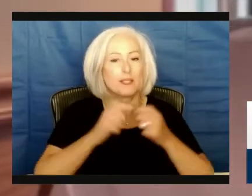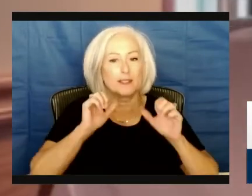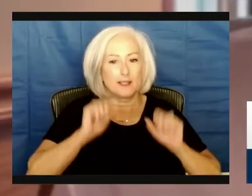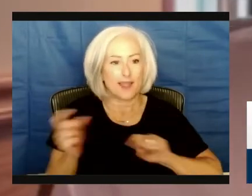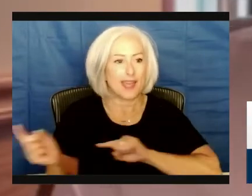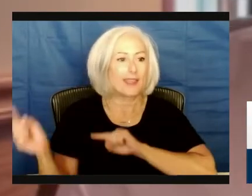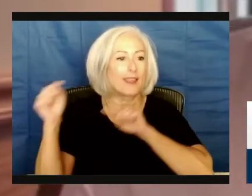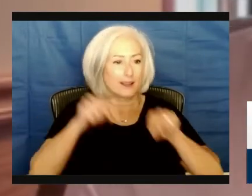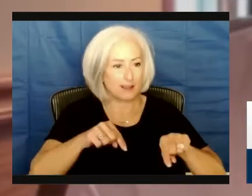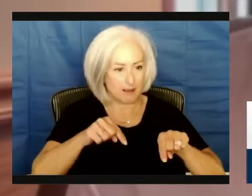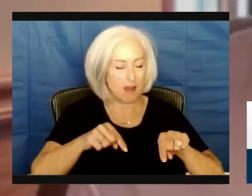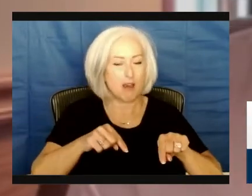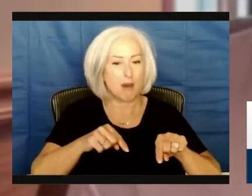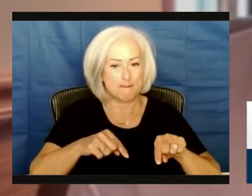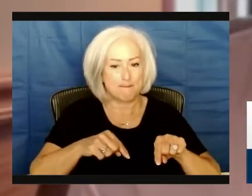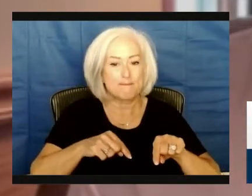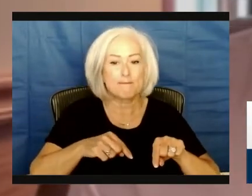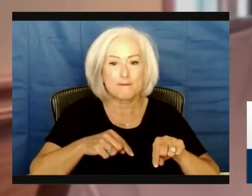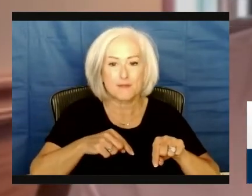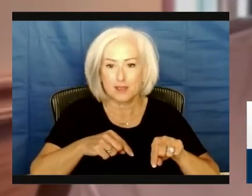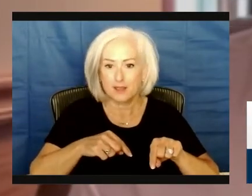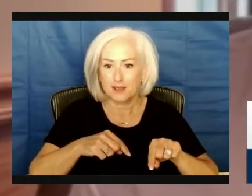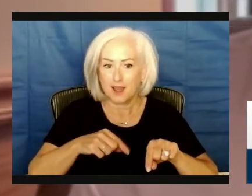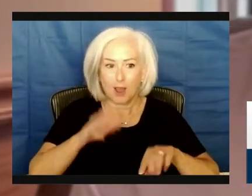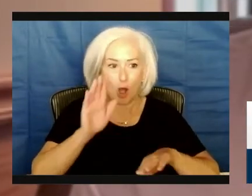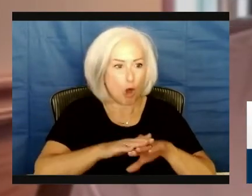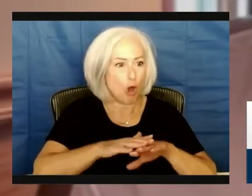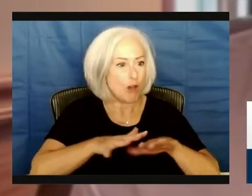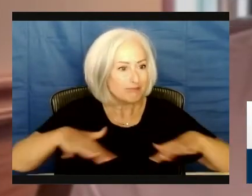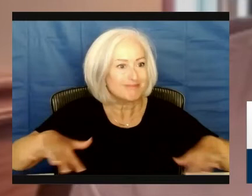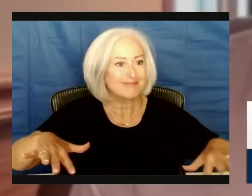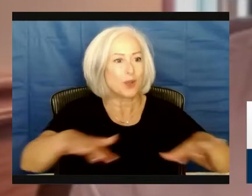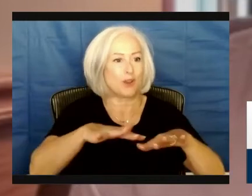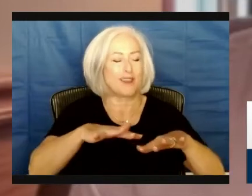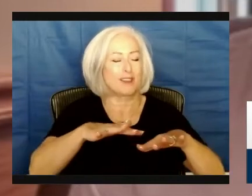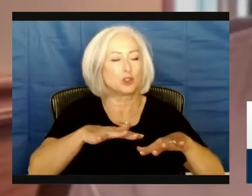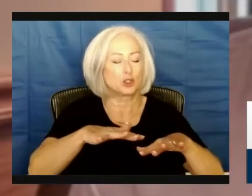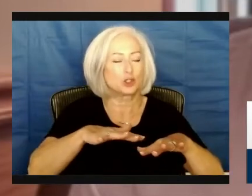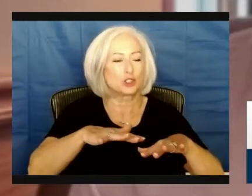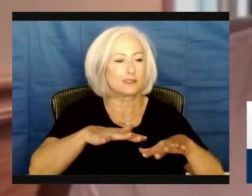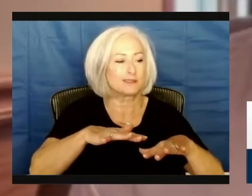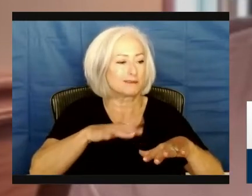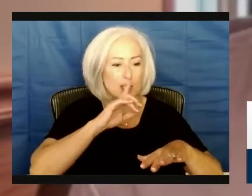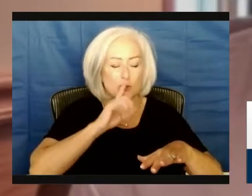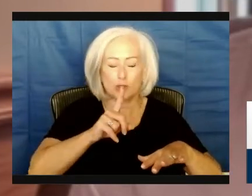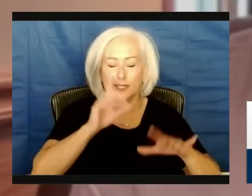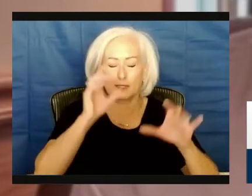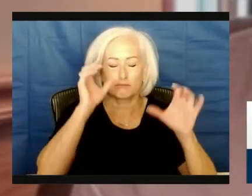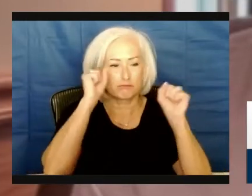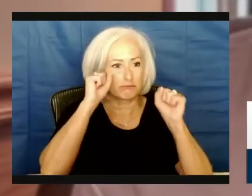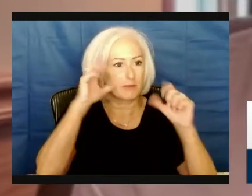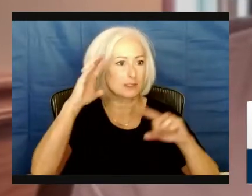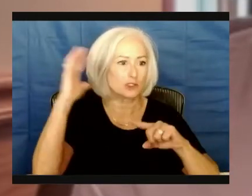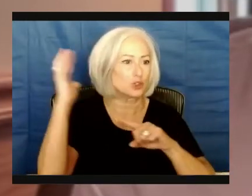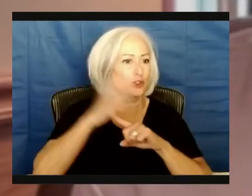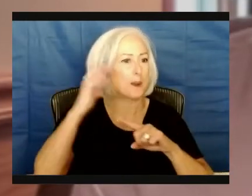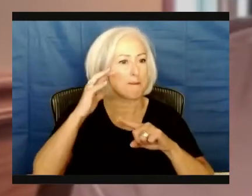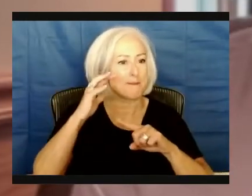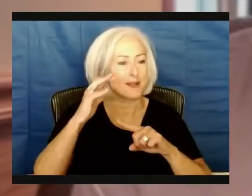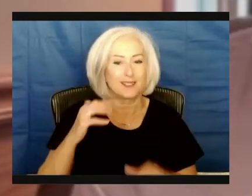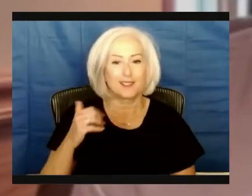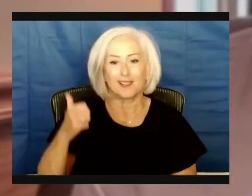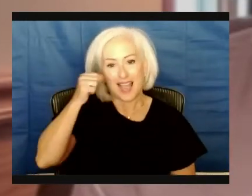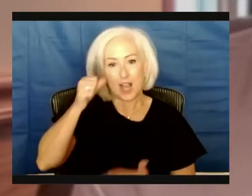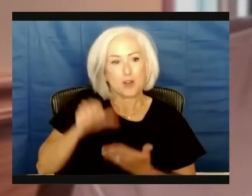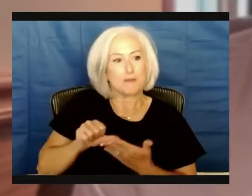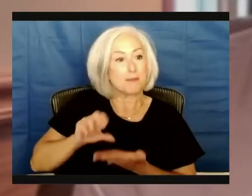there, and we're on scene and we're just absolutely outstanding. I mean, I remember a nurse at